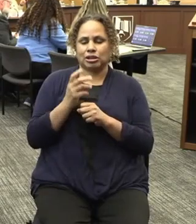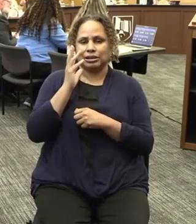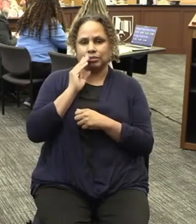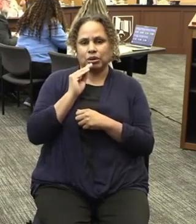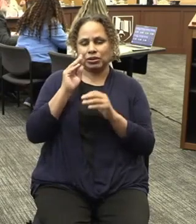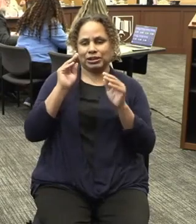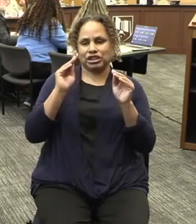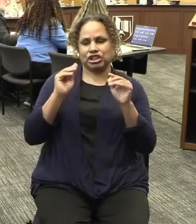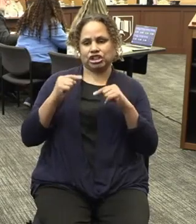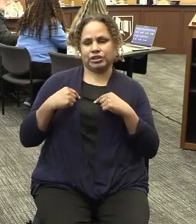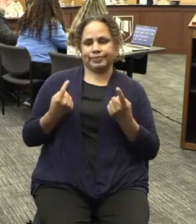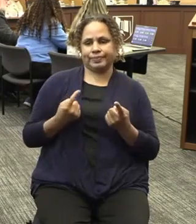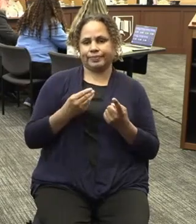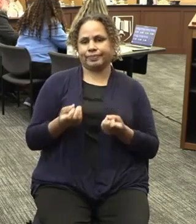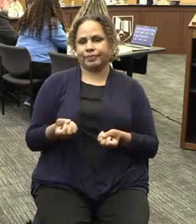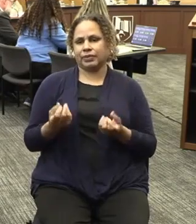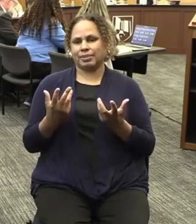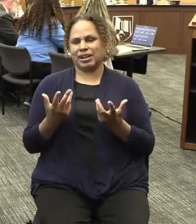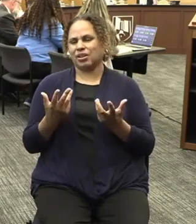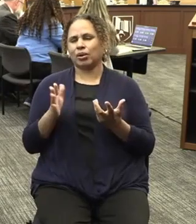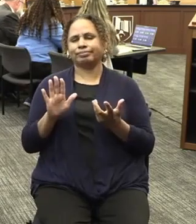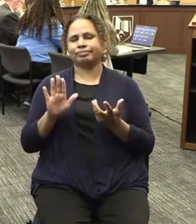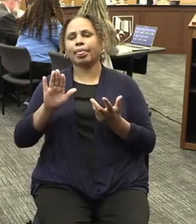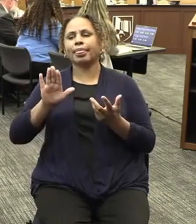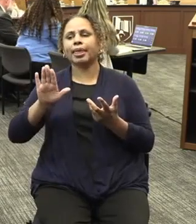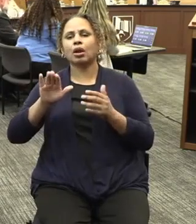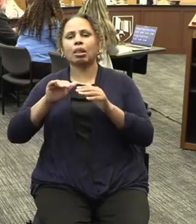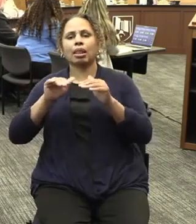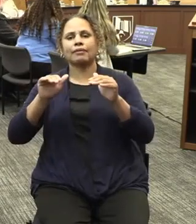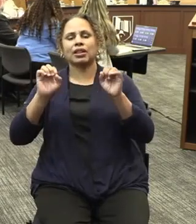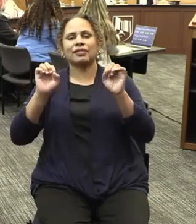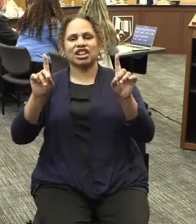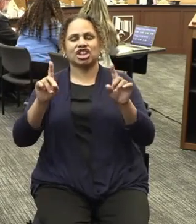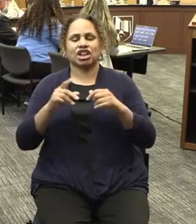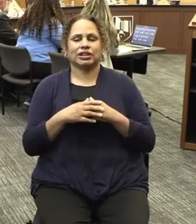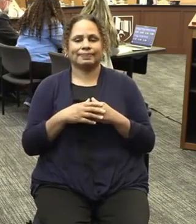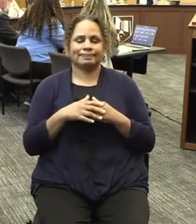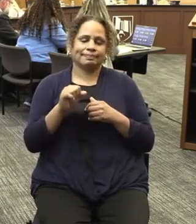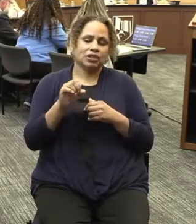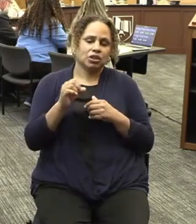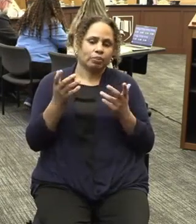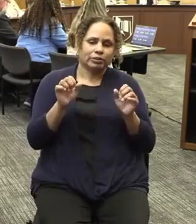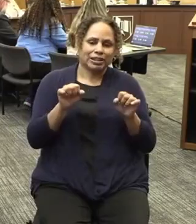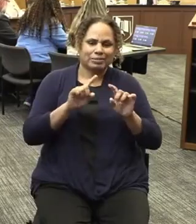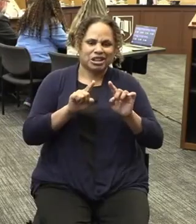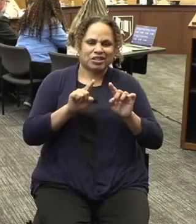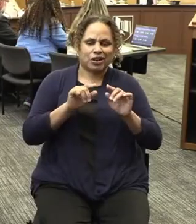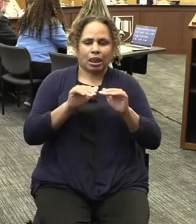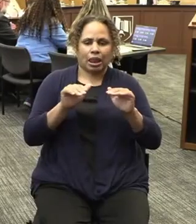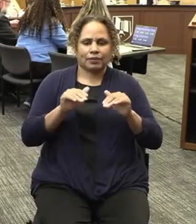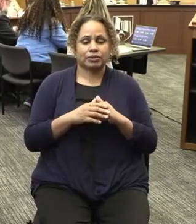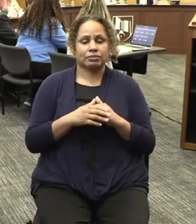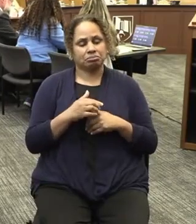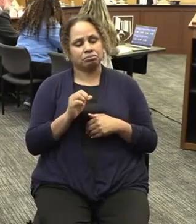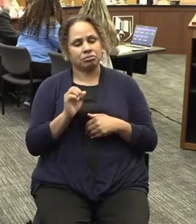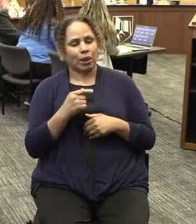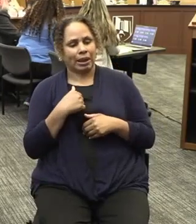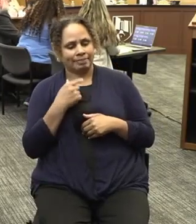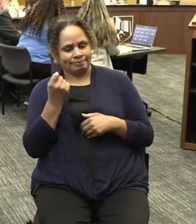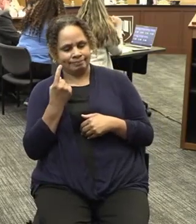how many, what their level of education is. Okay, thank you. So it can be at different levels. Okay, I appreciate it, thank